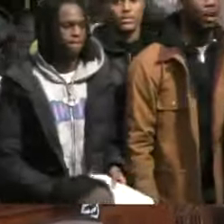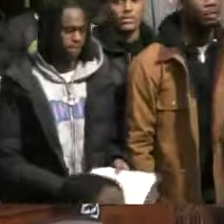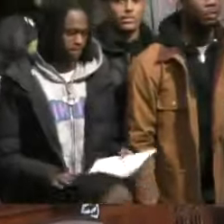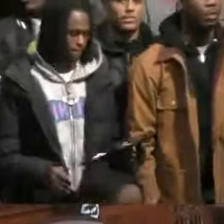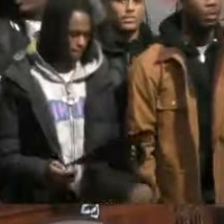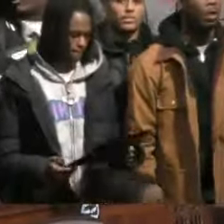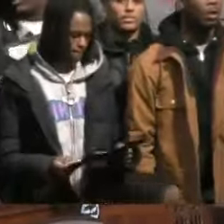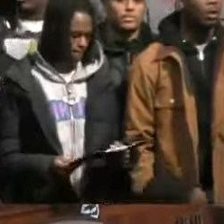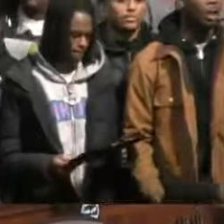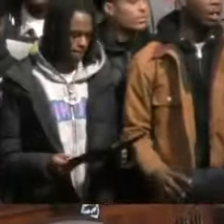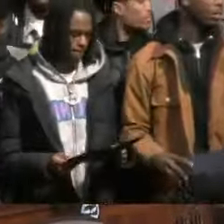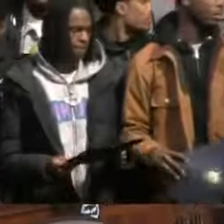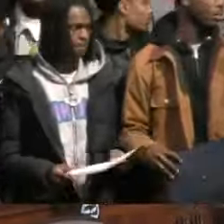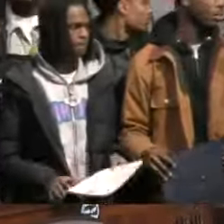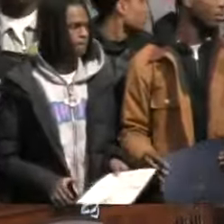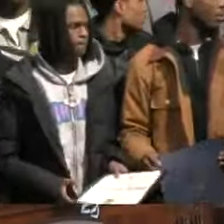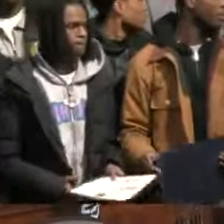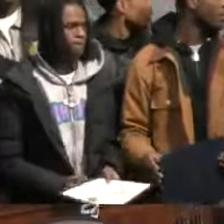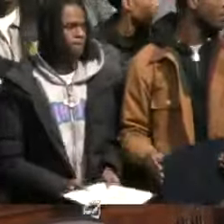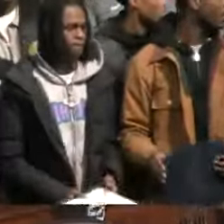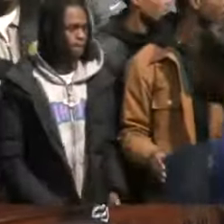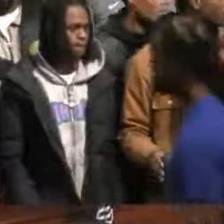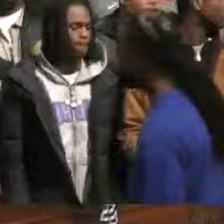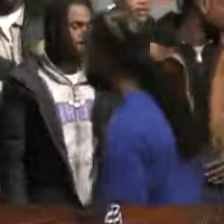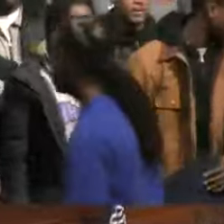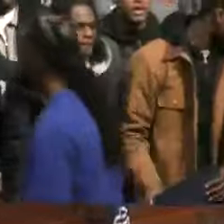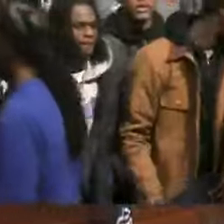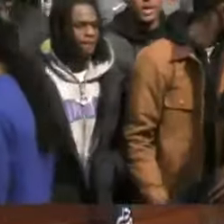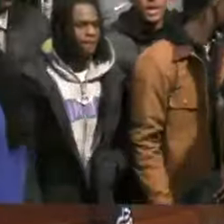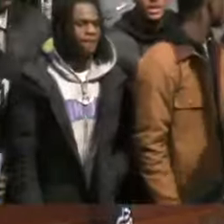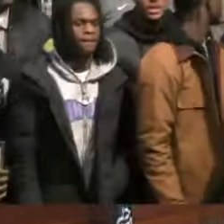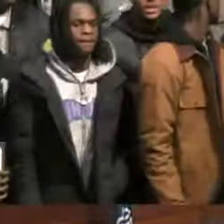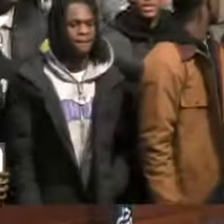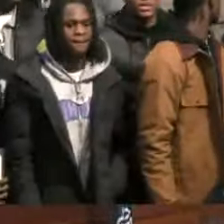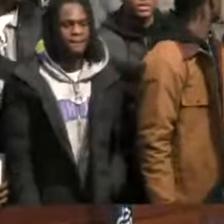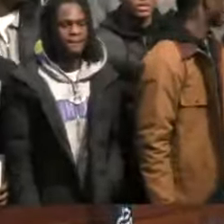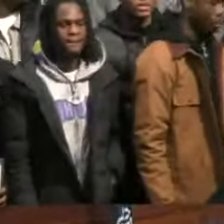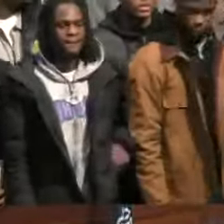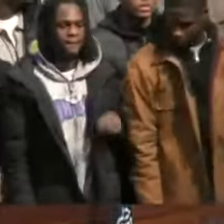Got plenty of space up here. Just get in where you fit in.